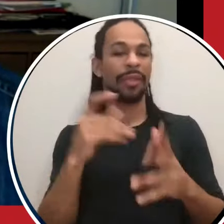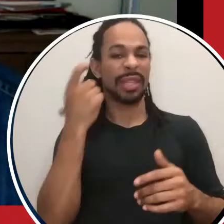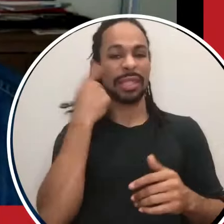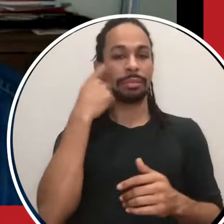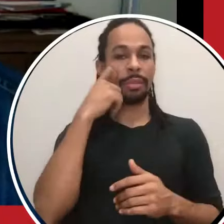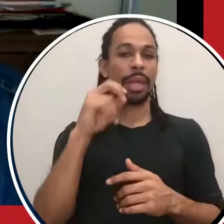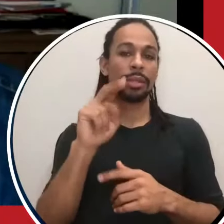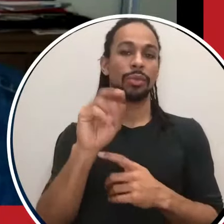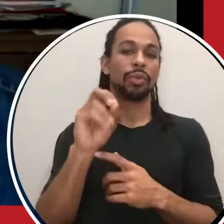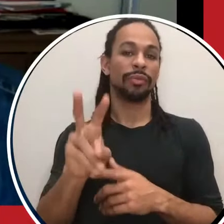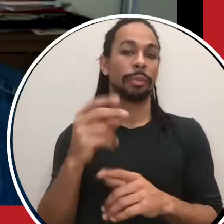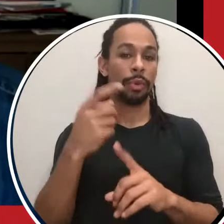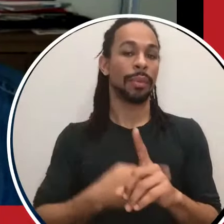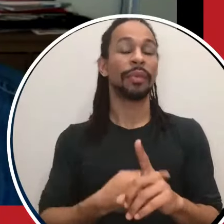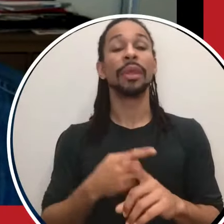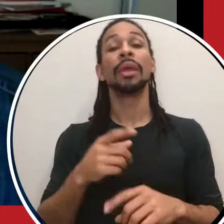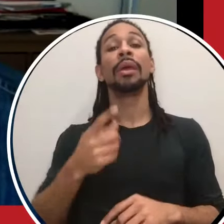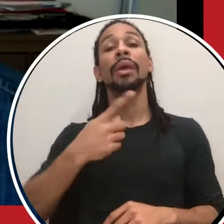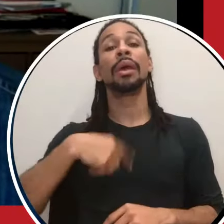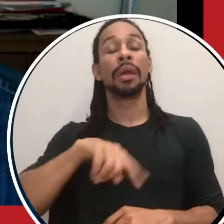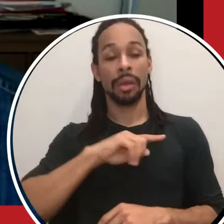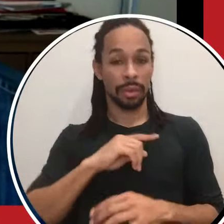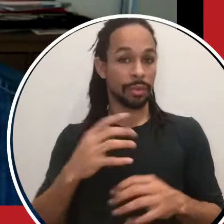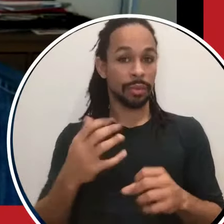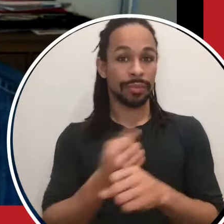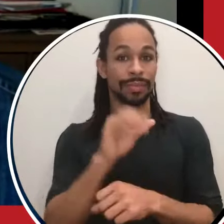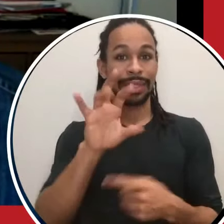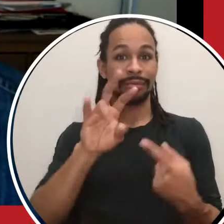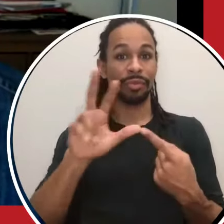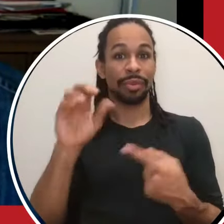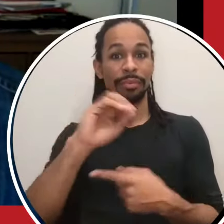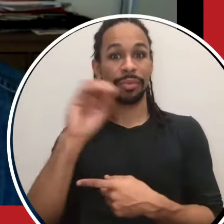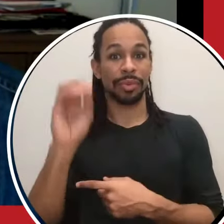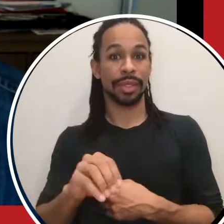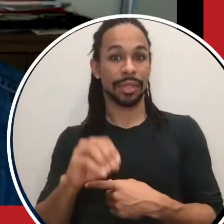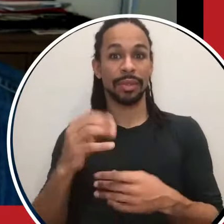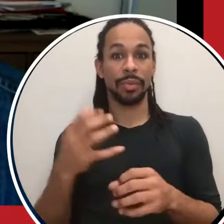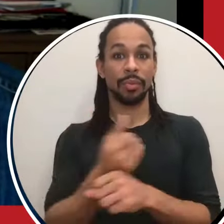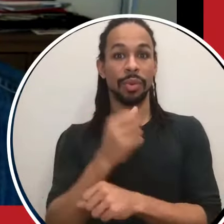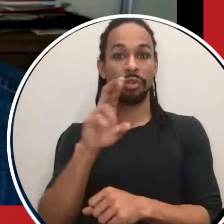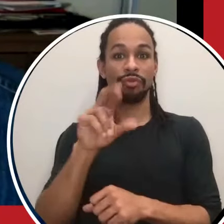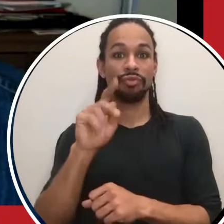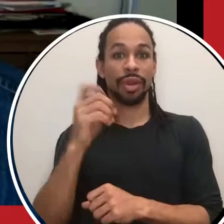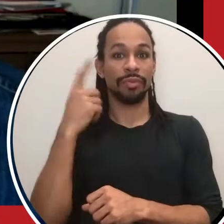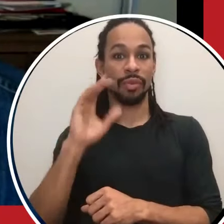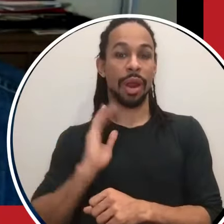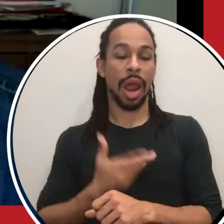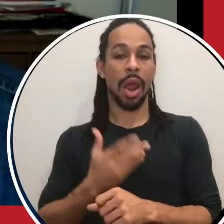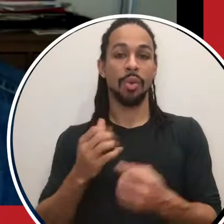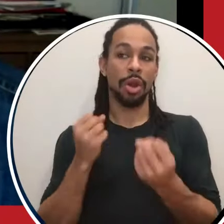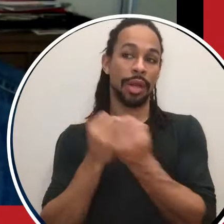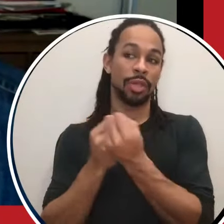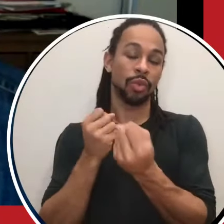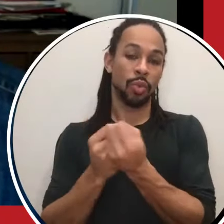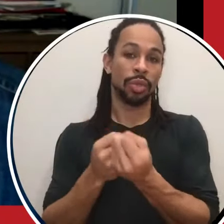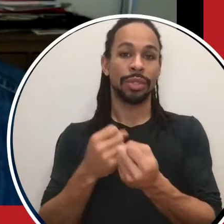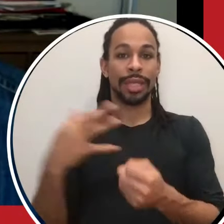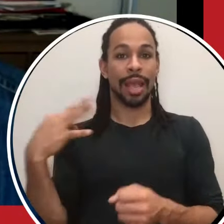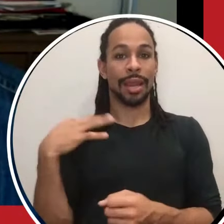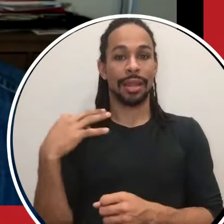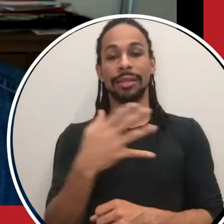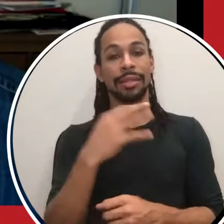with a 73% win rate for our endorsed candidates and ballot measures. So that amounts to us now